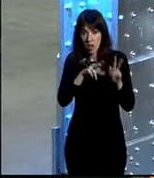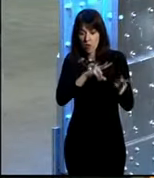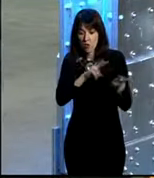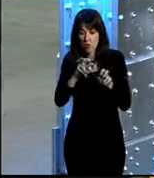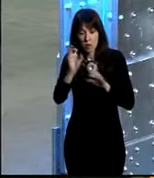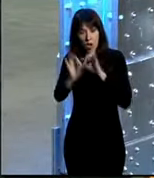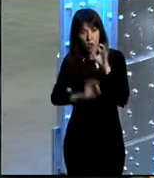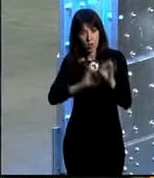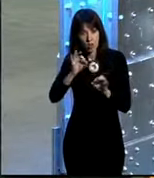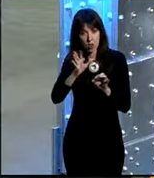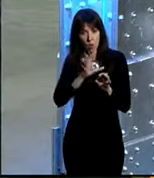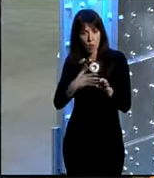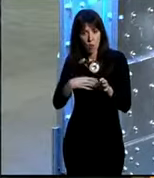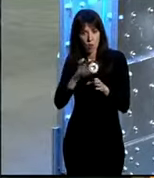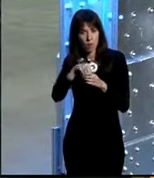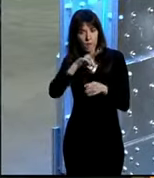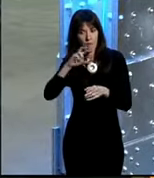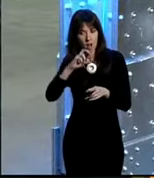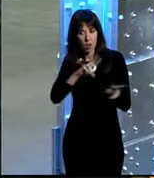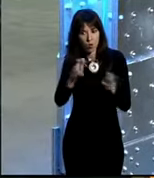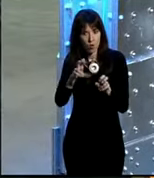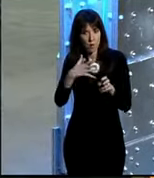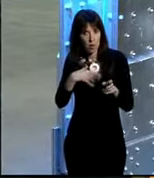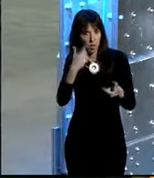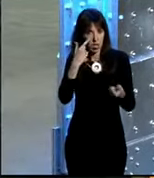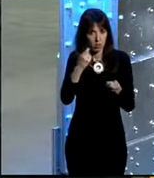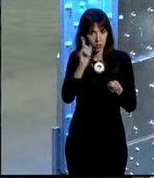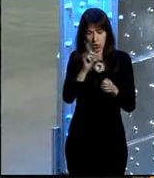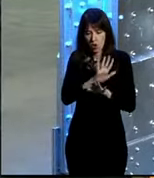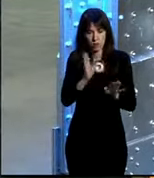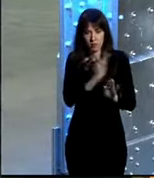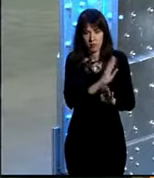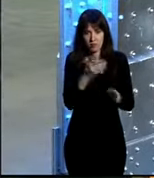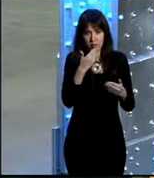would screenwriters have a new value? Could they